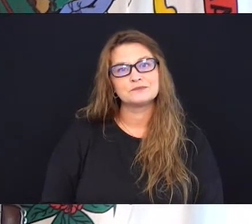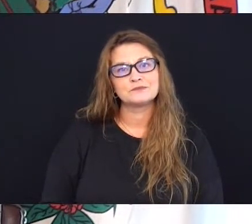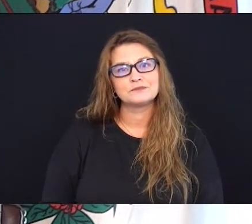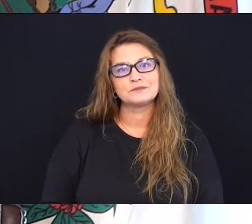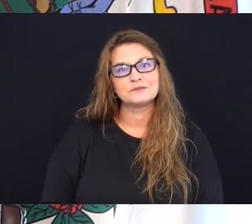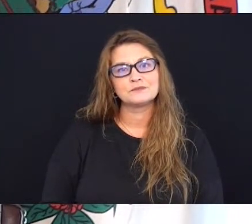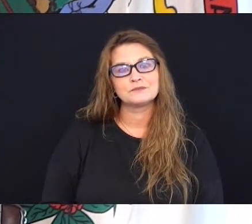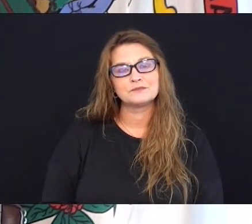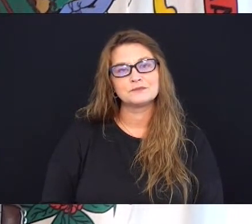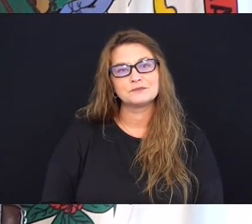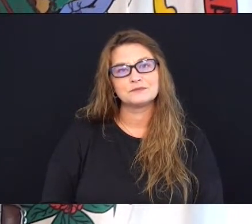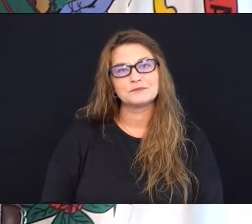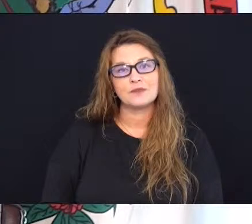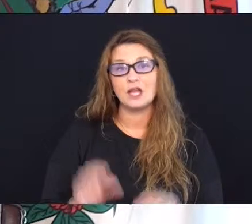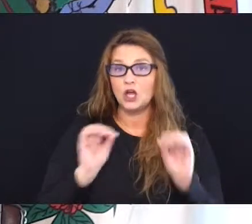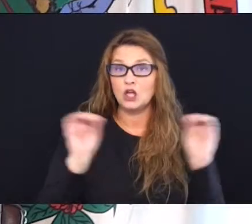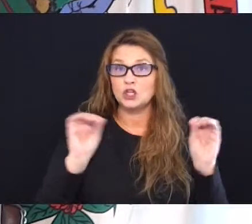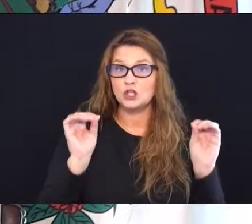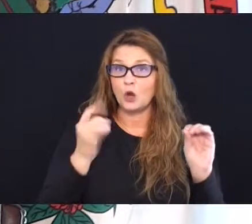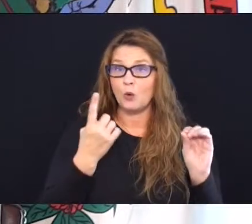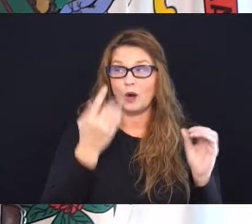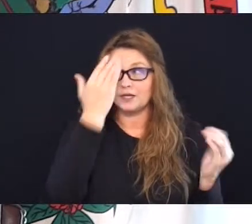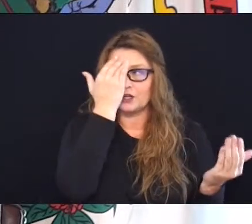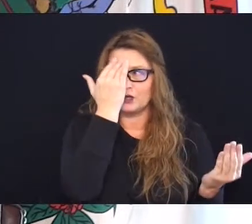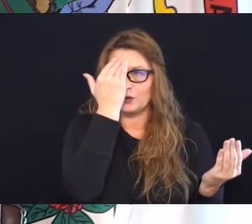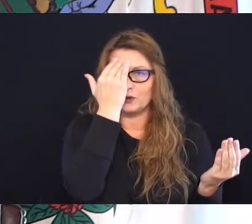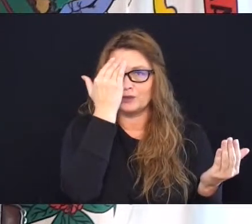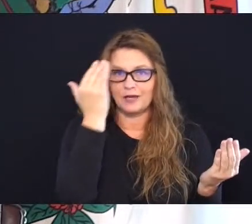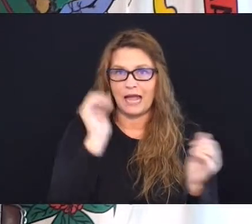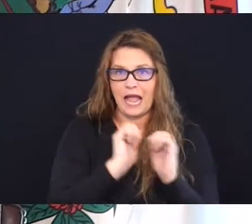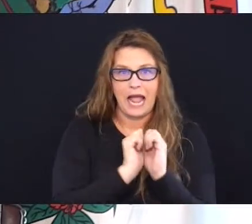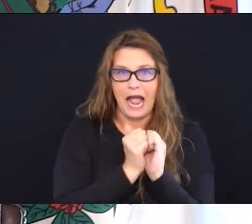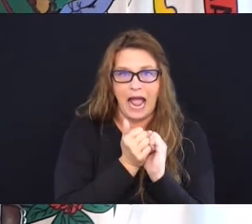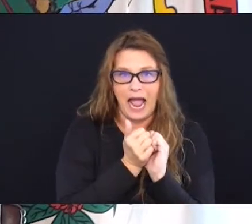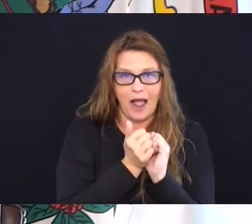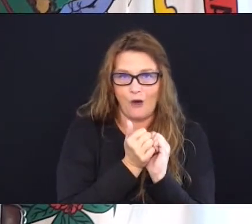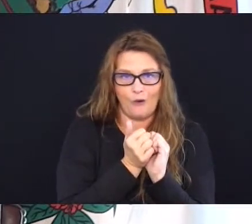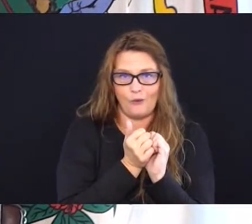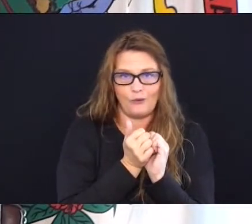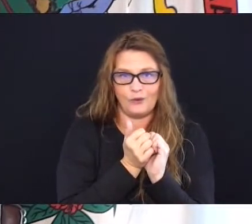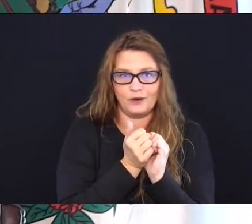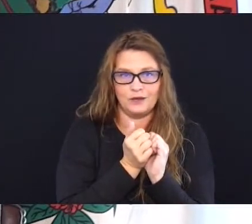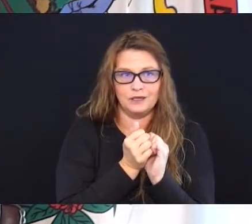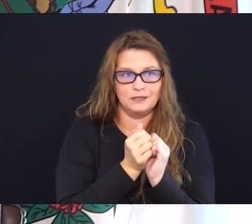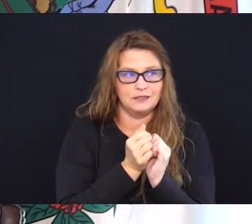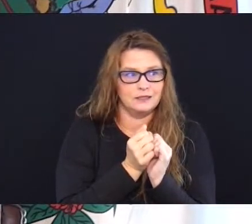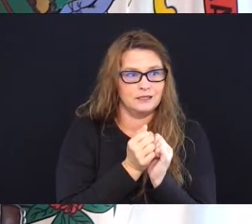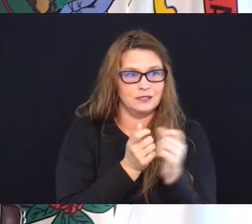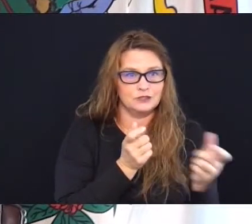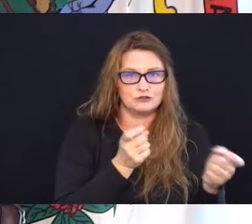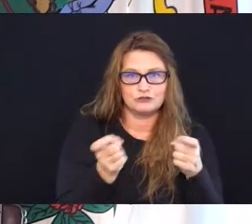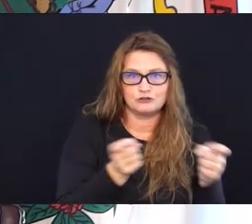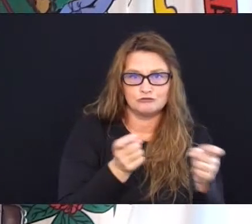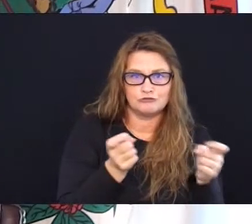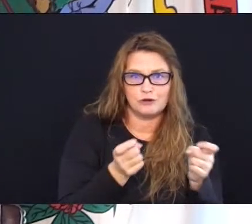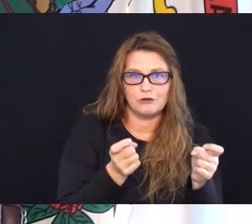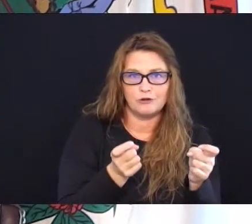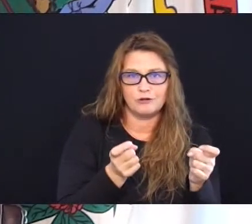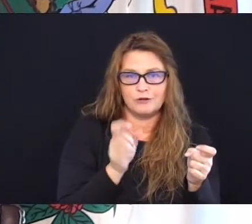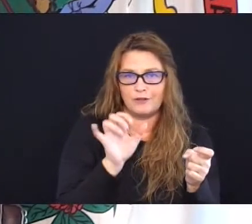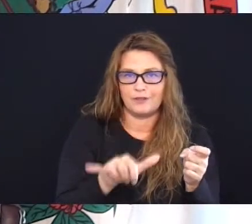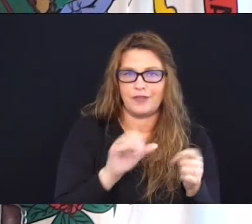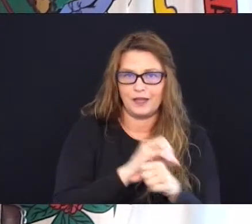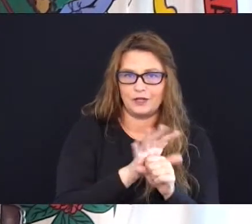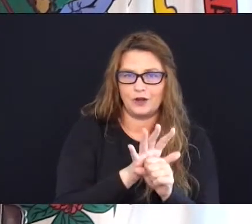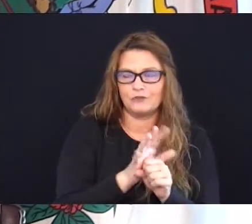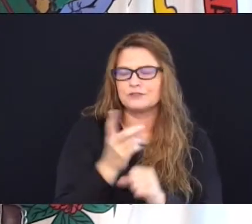I would say is nobody had a playbook. Nobody's got a playbook right now either as to absolutely a guarantee as to what's going to happen. But